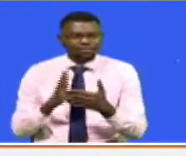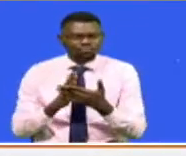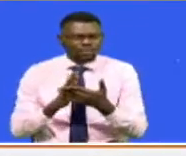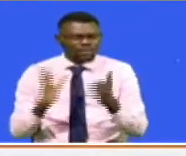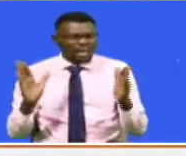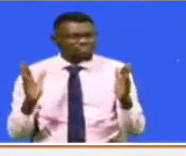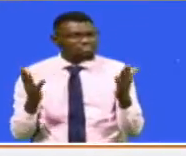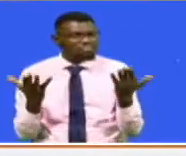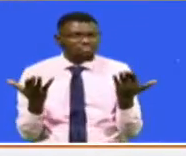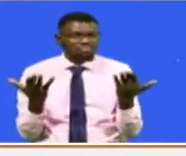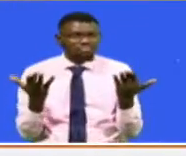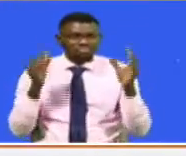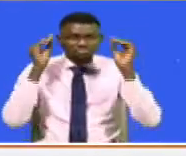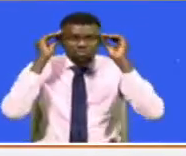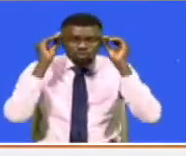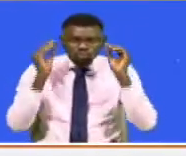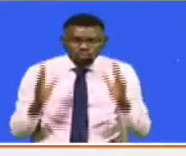not